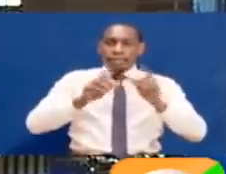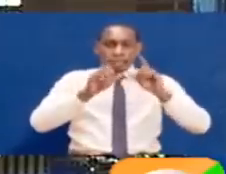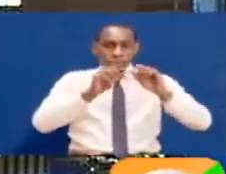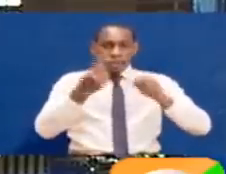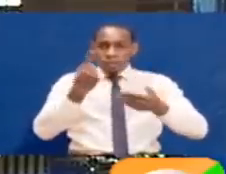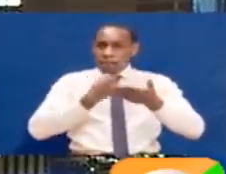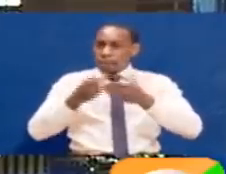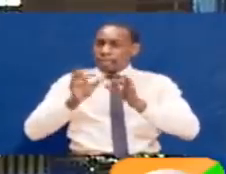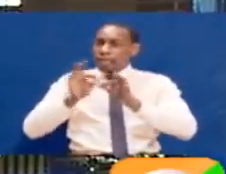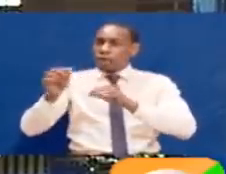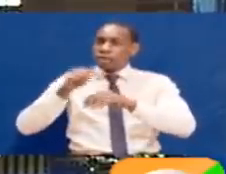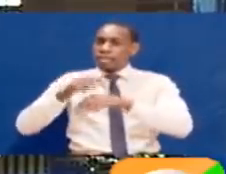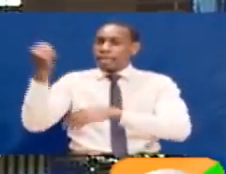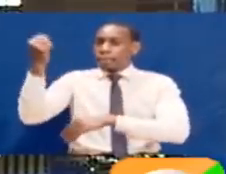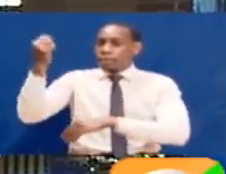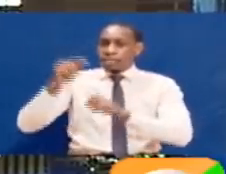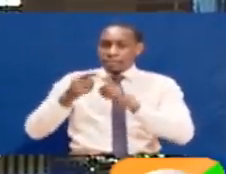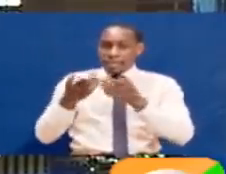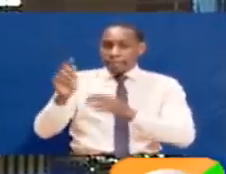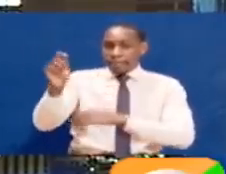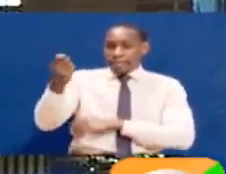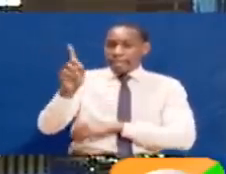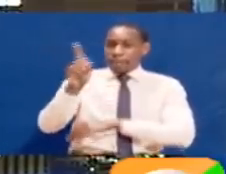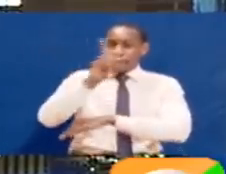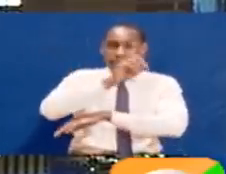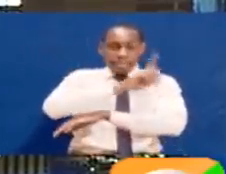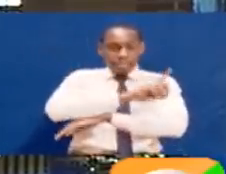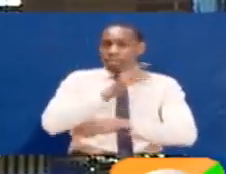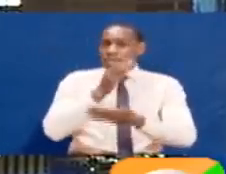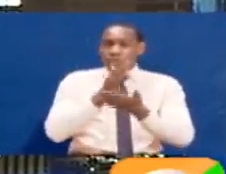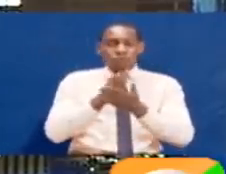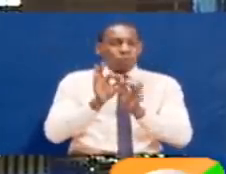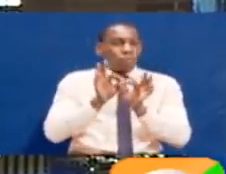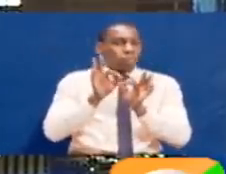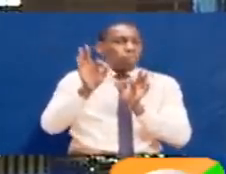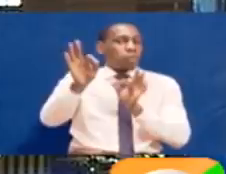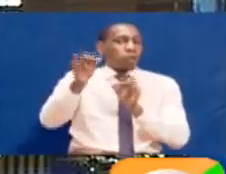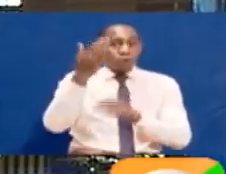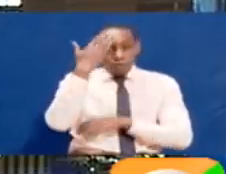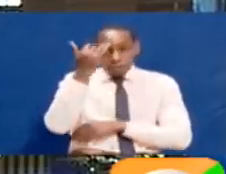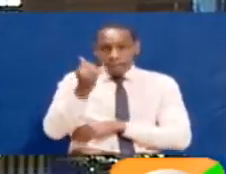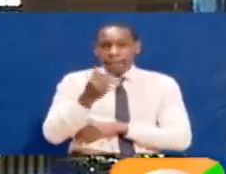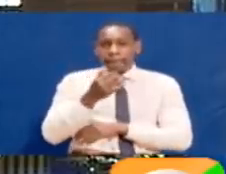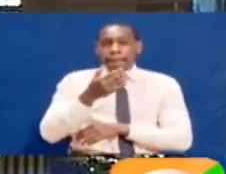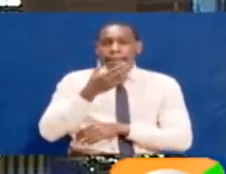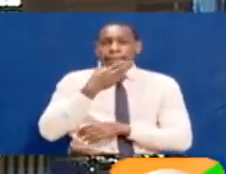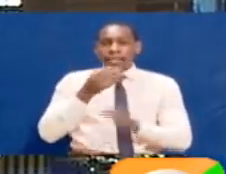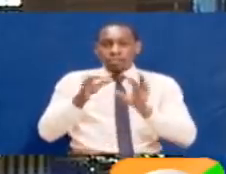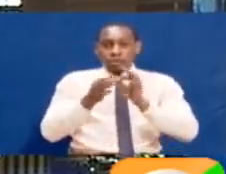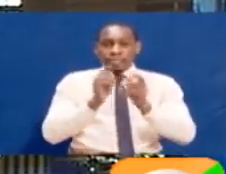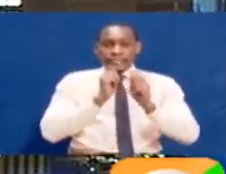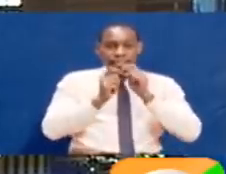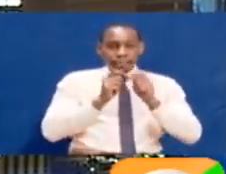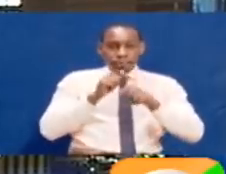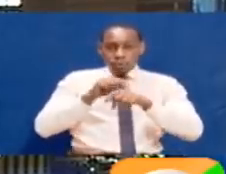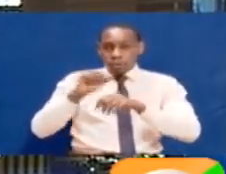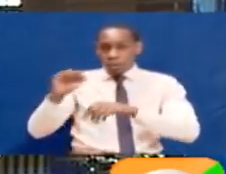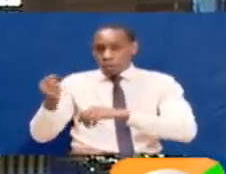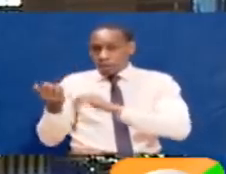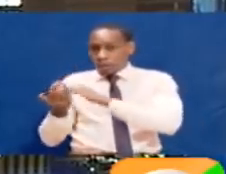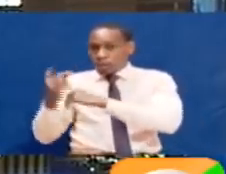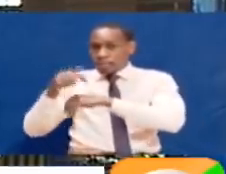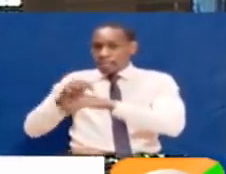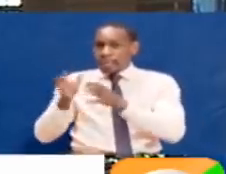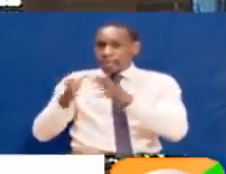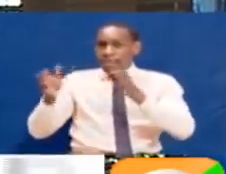They say a week is a long time in politics, but in Kenya, a day, it seems, is even longer. Because this man who's joining me for the interview woke up this morning